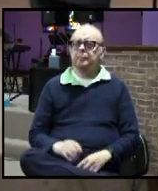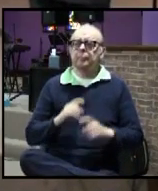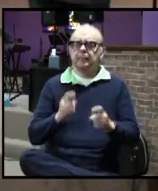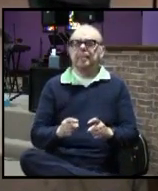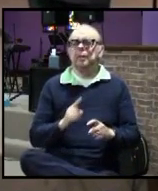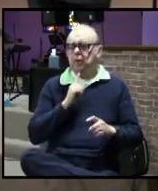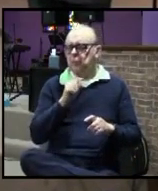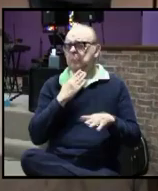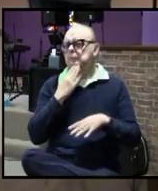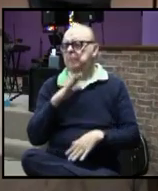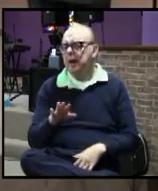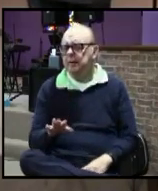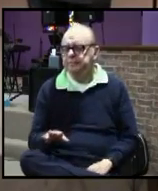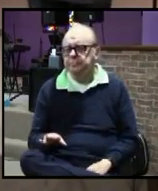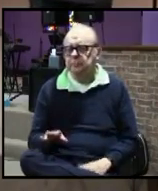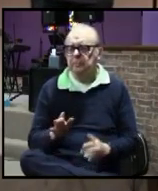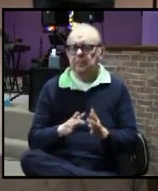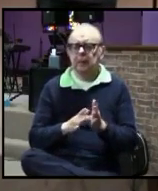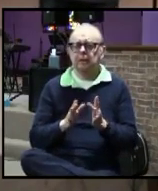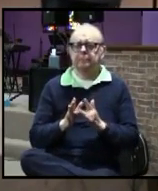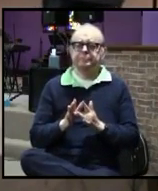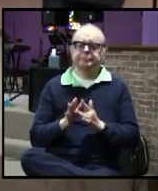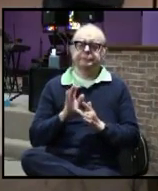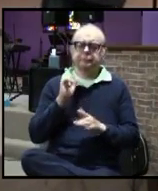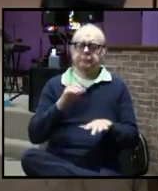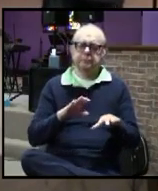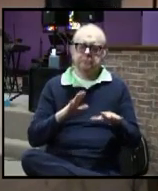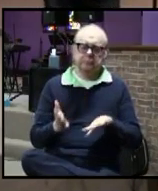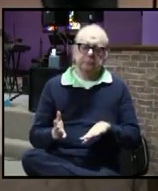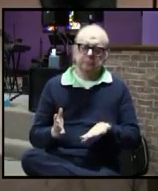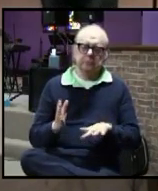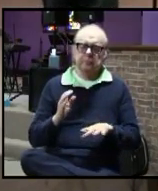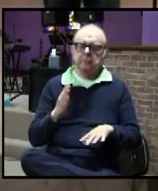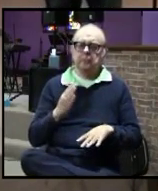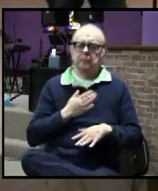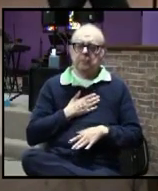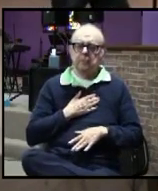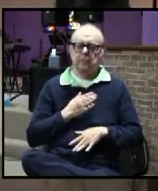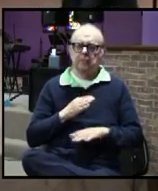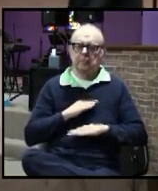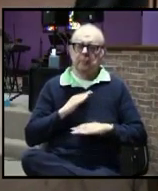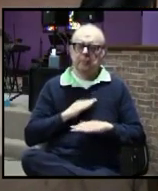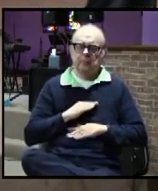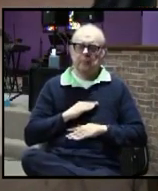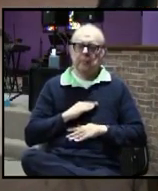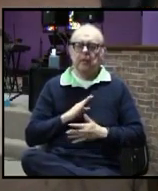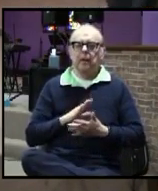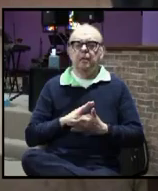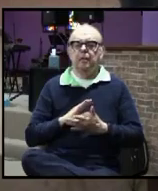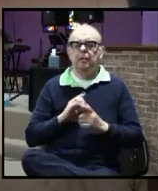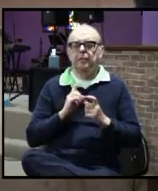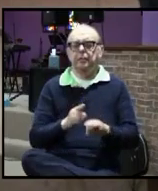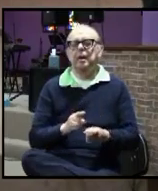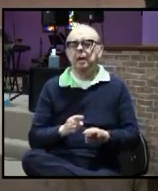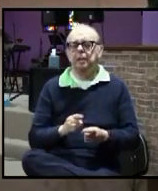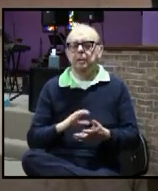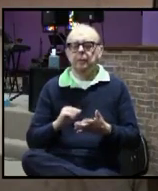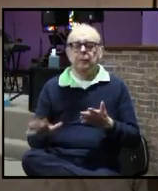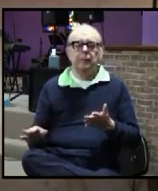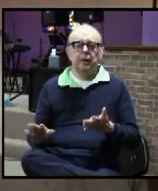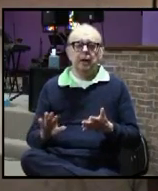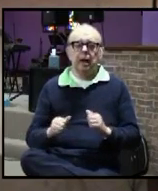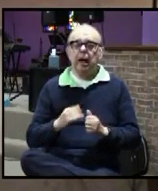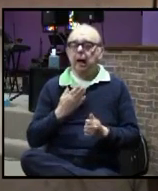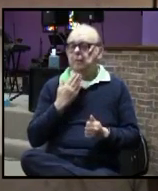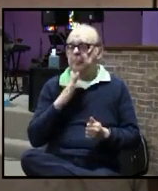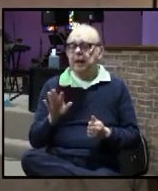Amen. If sin is so bad that Jesus had to die to satisfy sin, to take it away, to forgive it, how bad